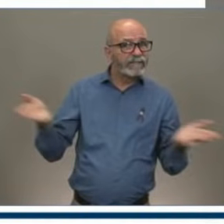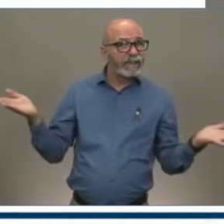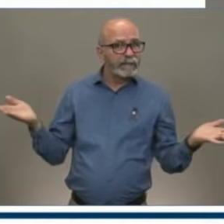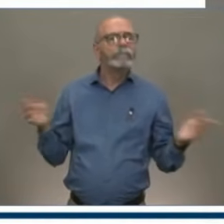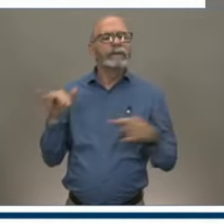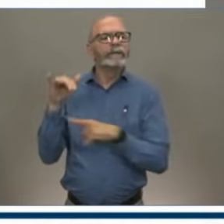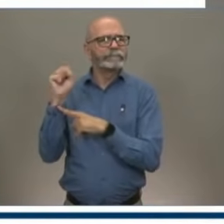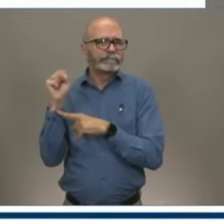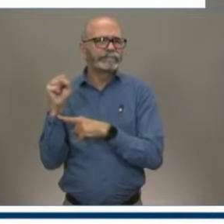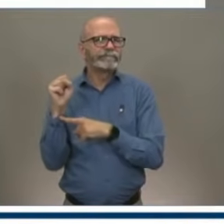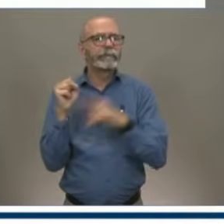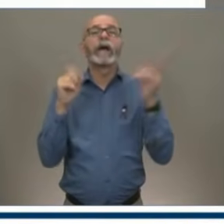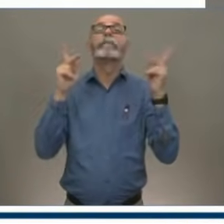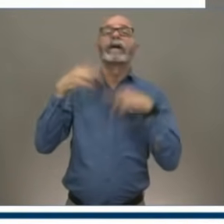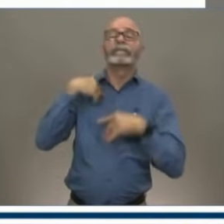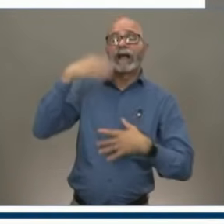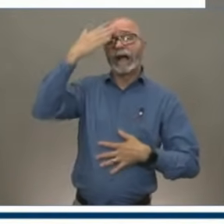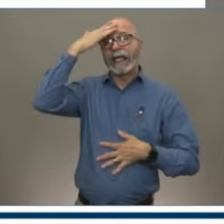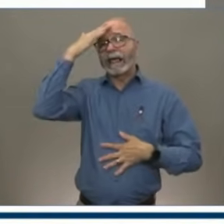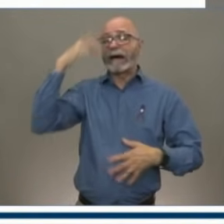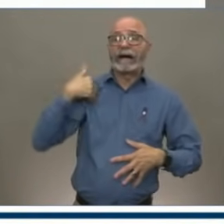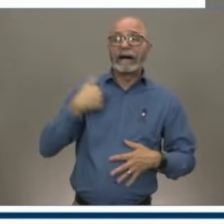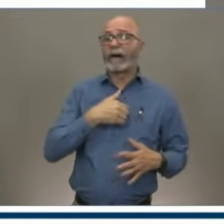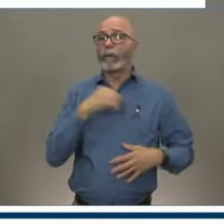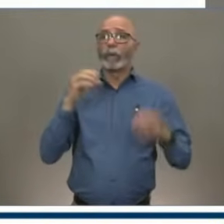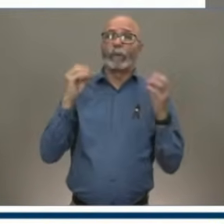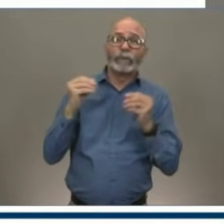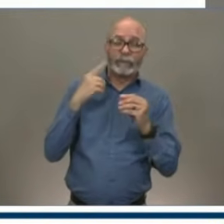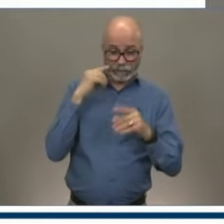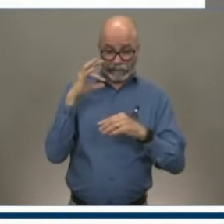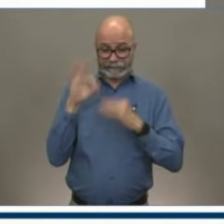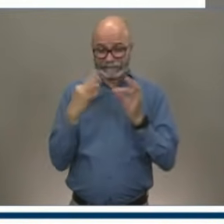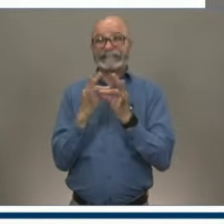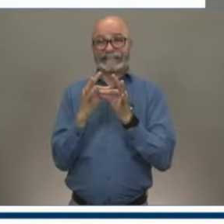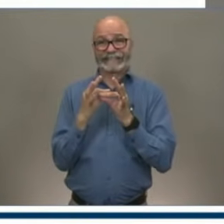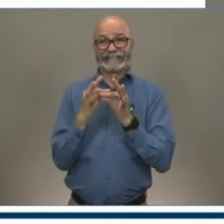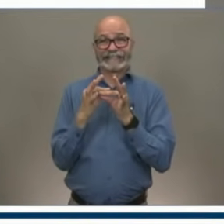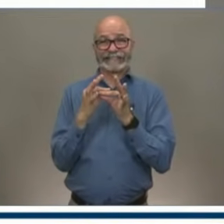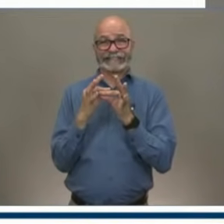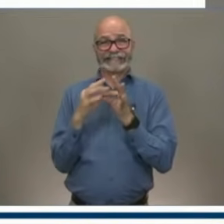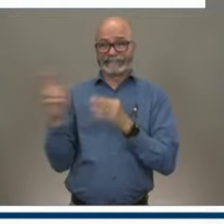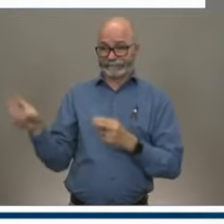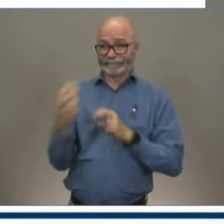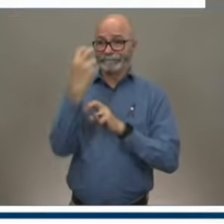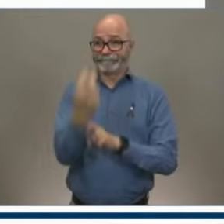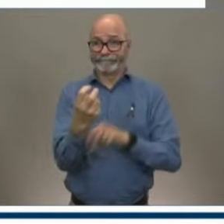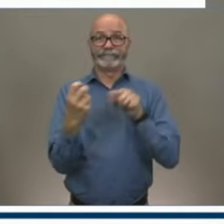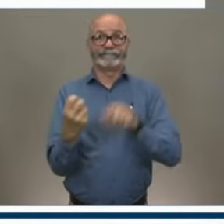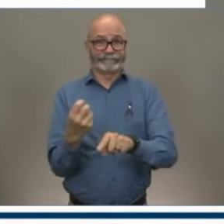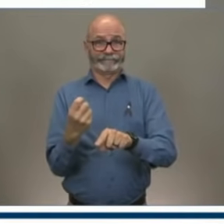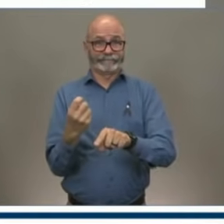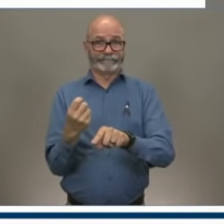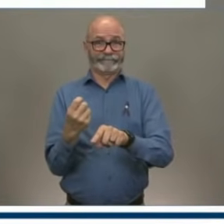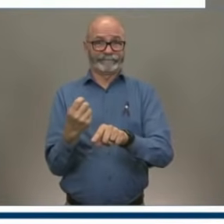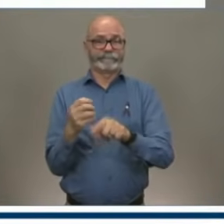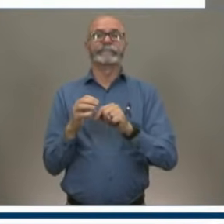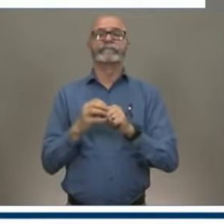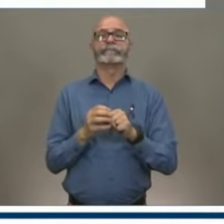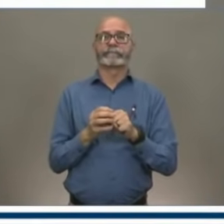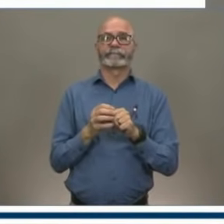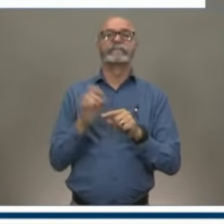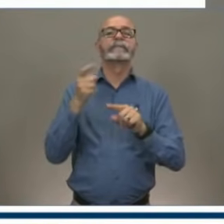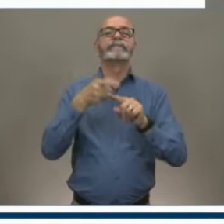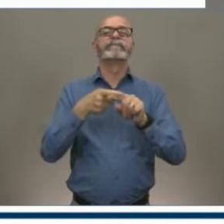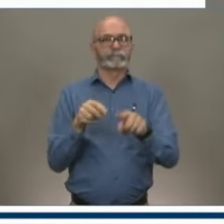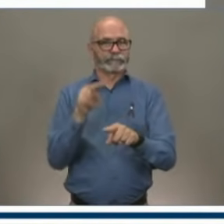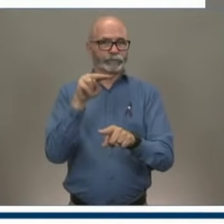asymptomatic testing we're doing has 2 components. What we announced today was testing through the existing Nova Scotia Health